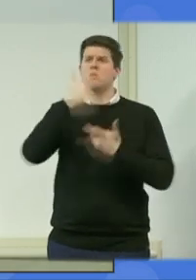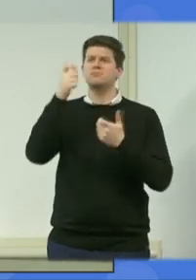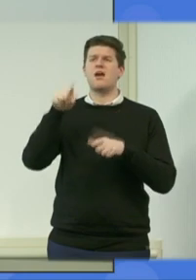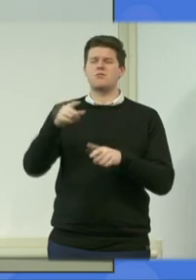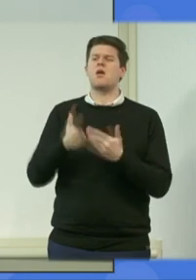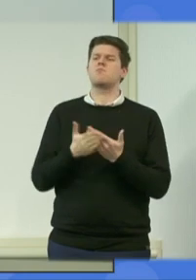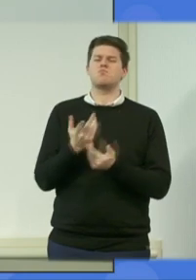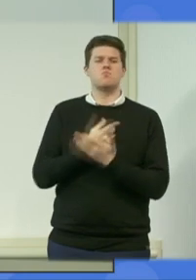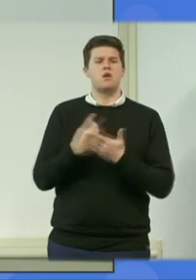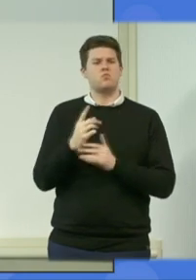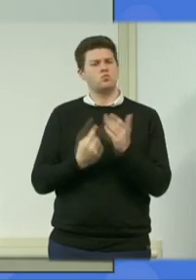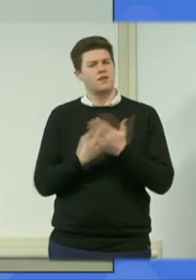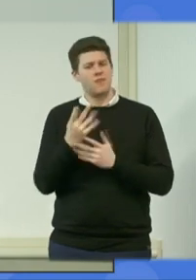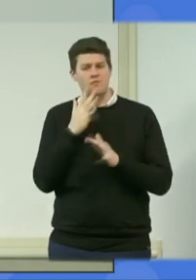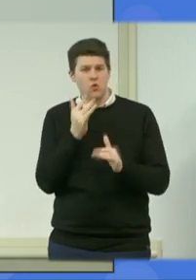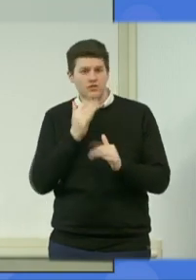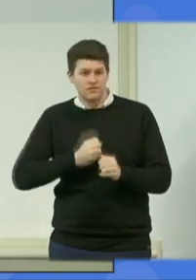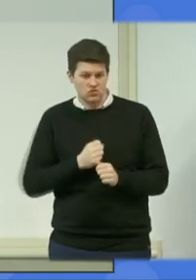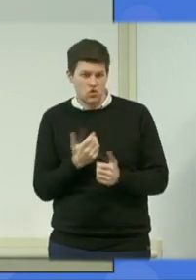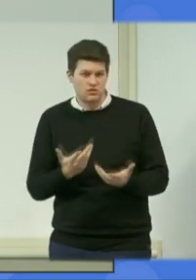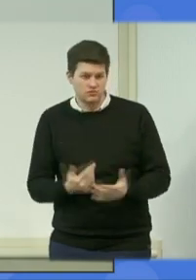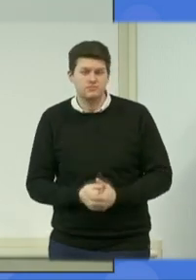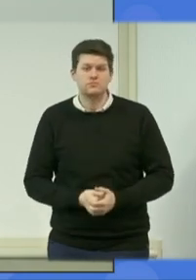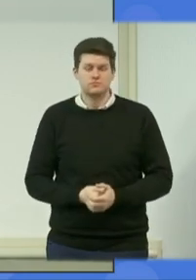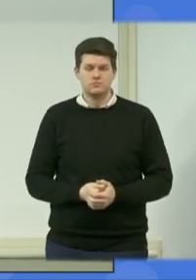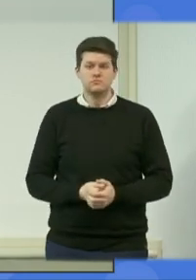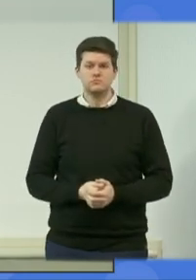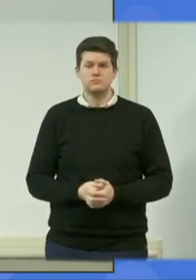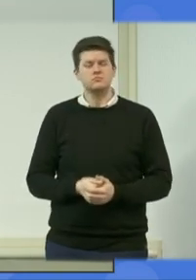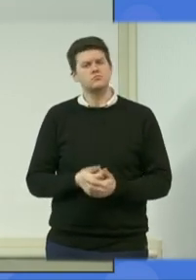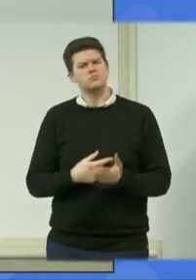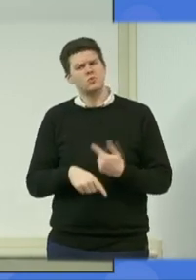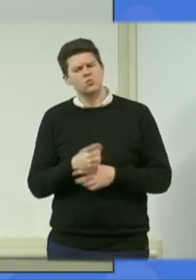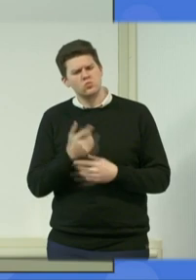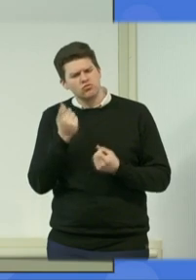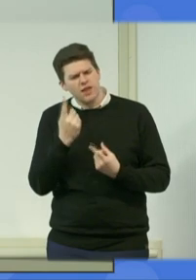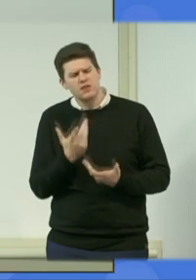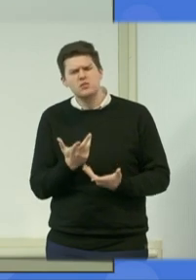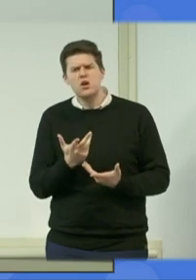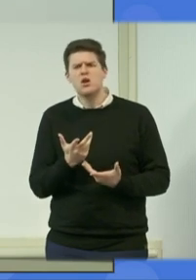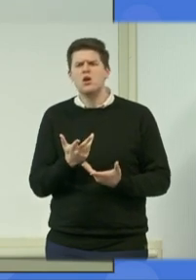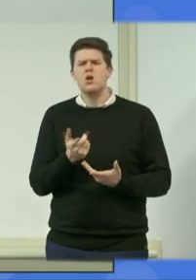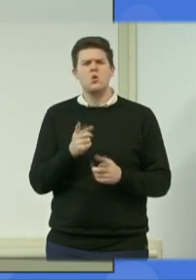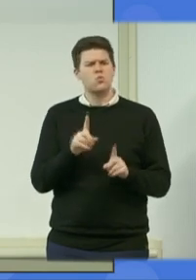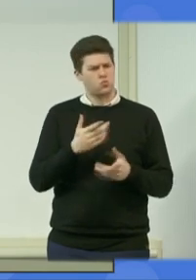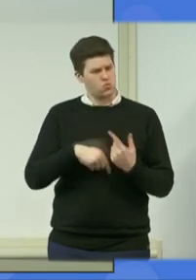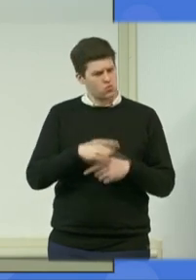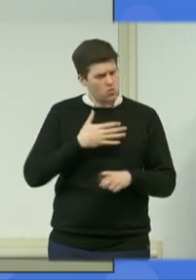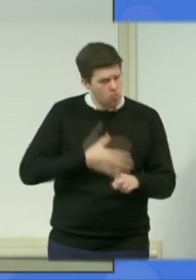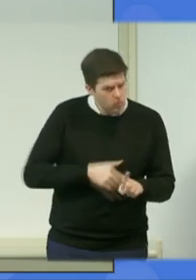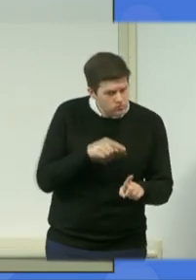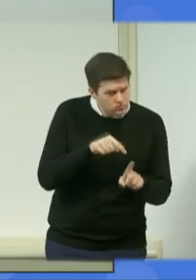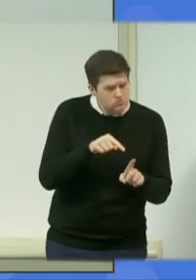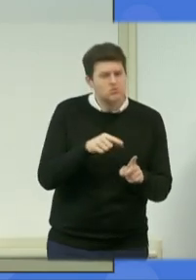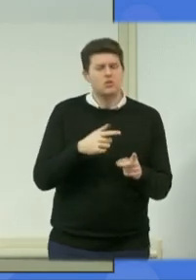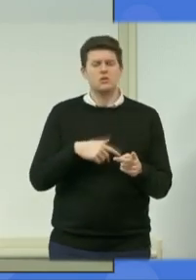we begin to think, as you have been doing, what kind of Scotland do we want, and actually how do we apply our